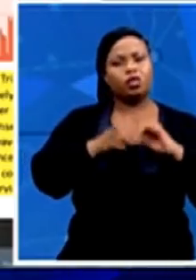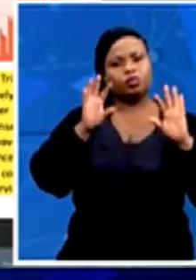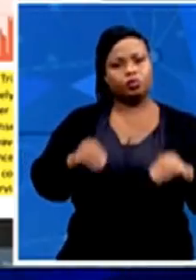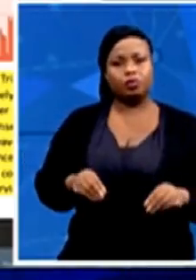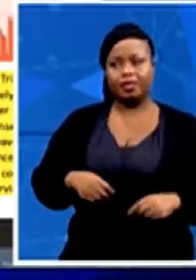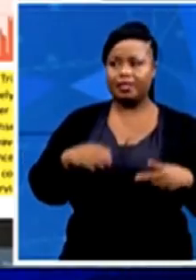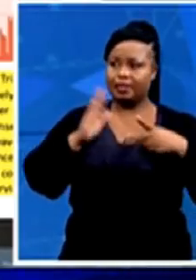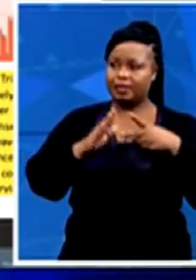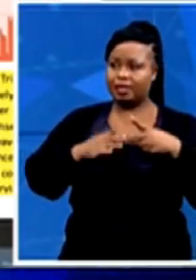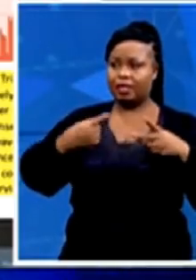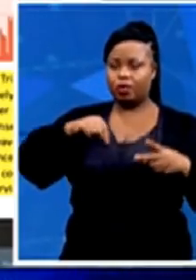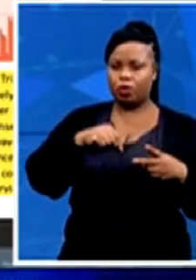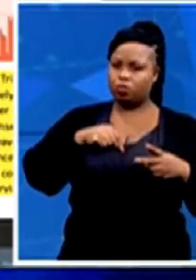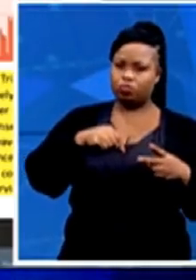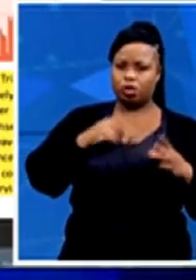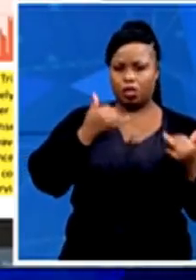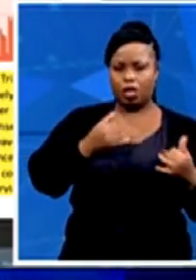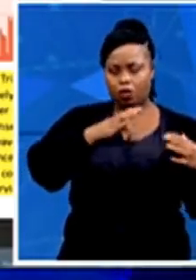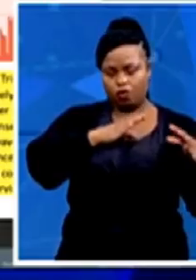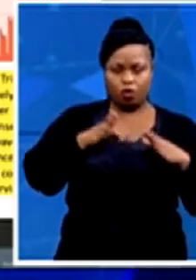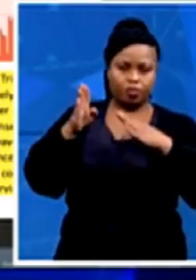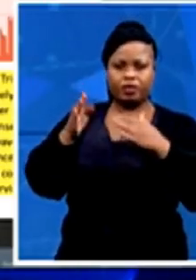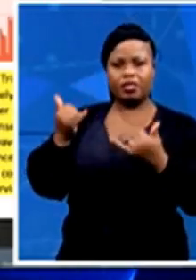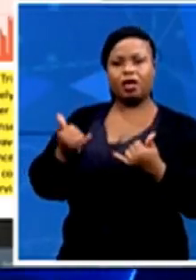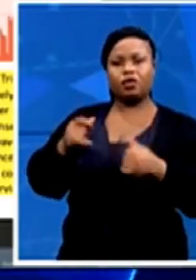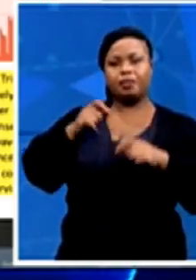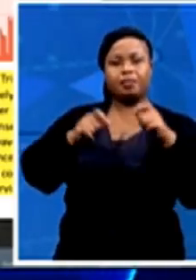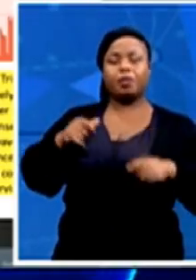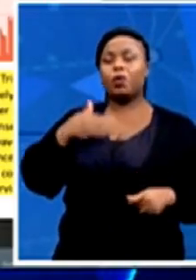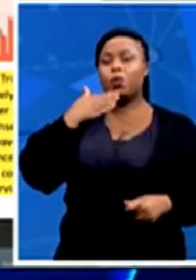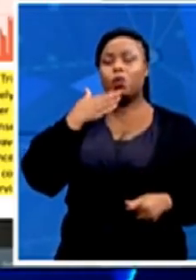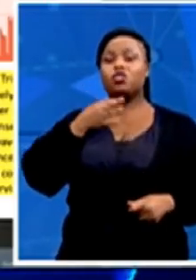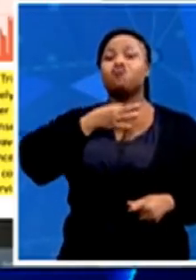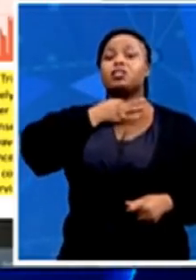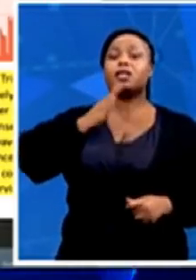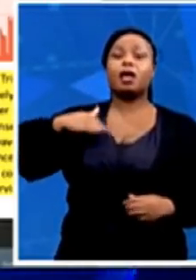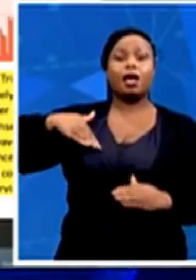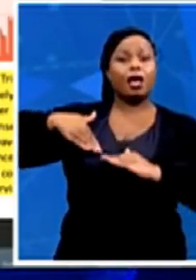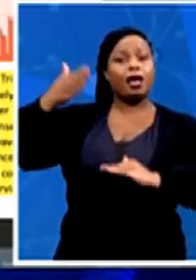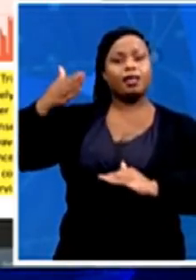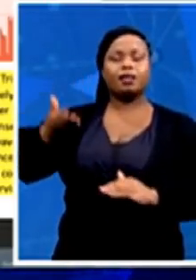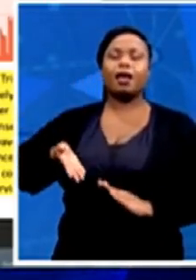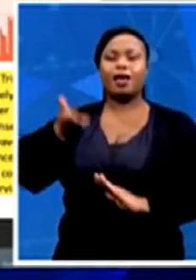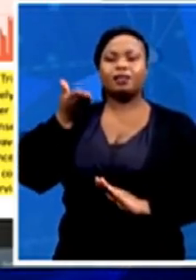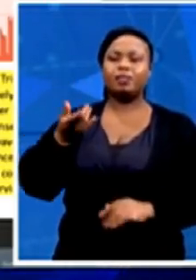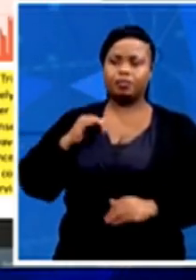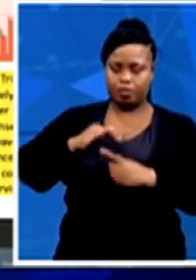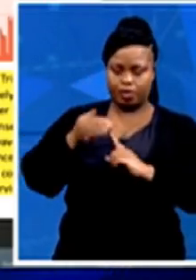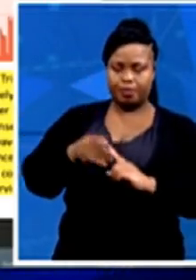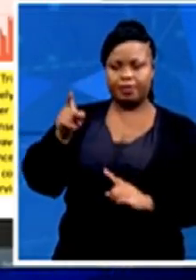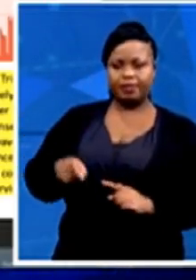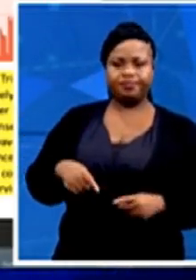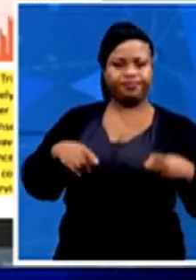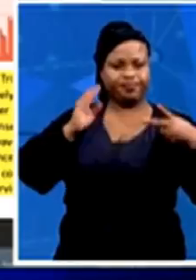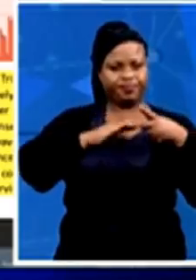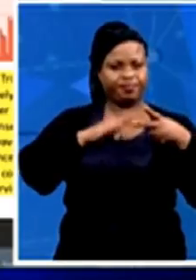to high-risk people that are at risk and who should be protected. The third thing is we've now scaled up our health platform capacity